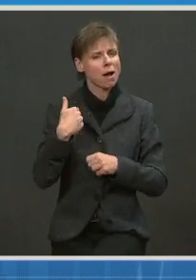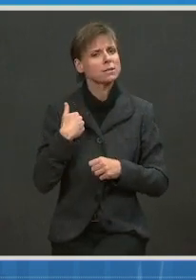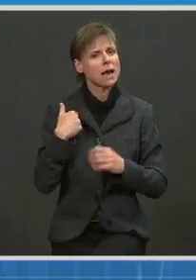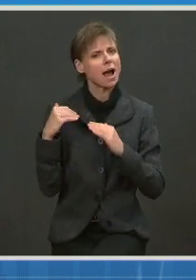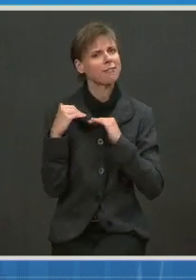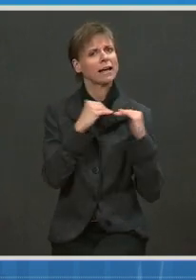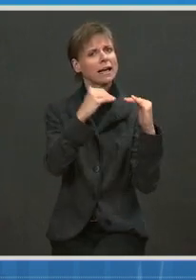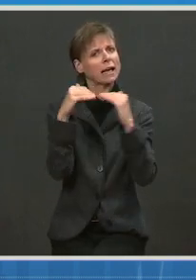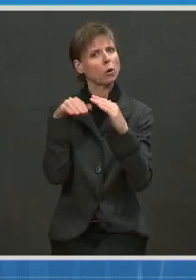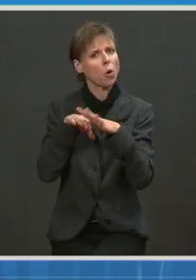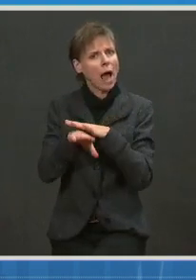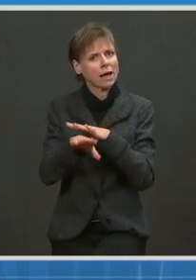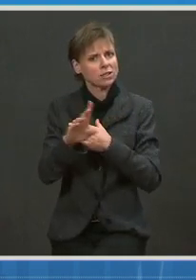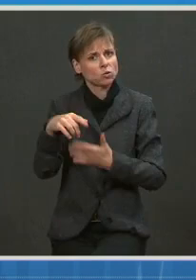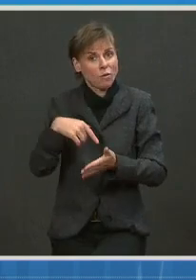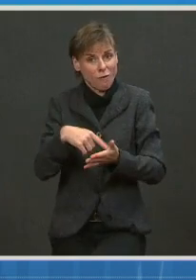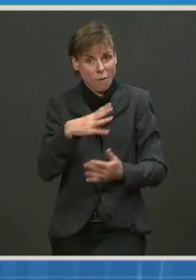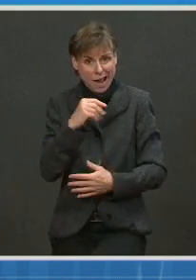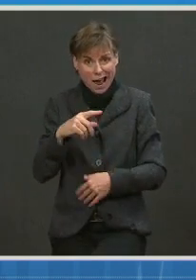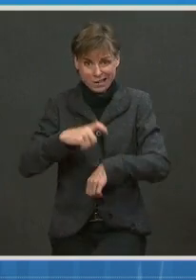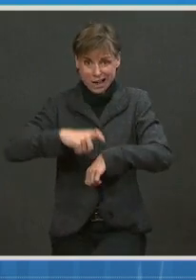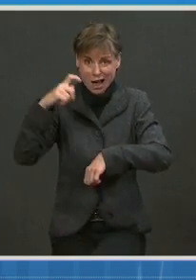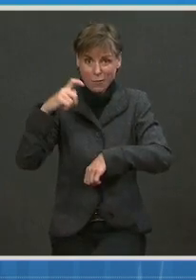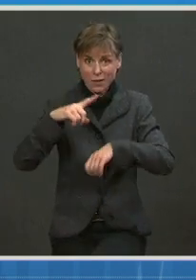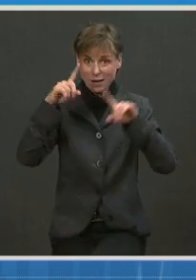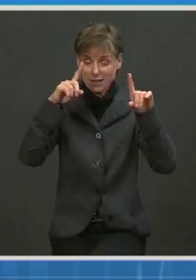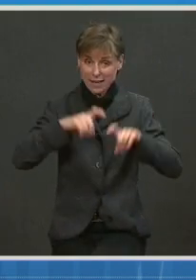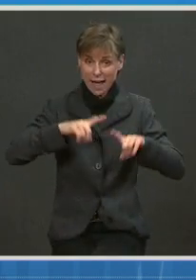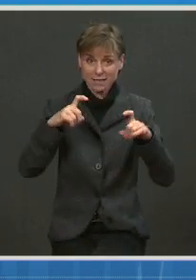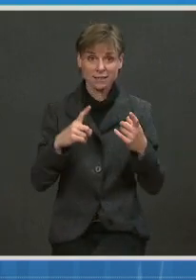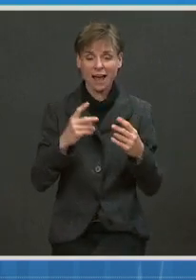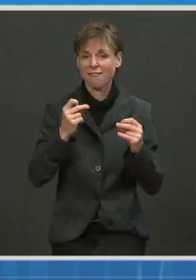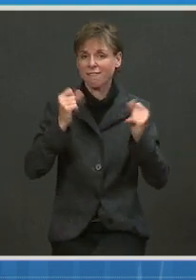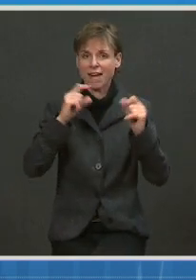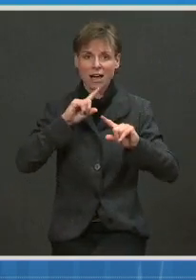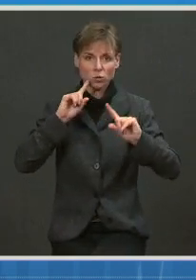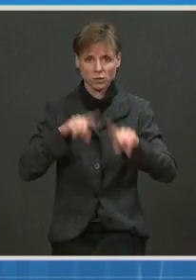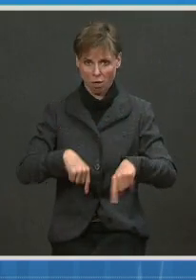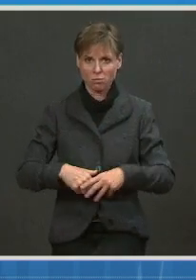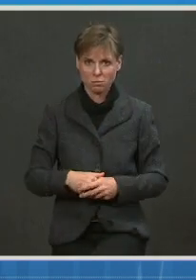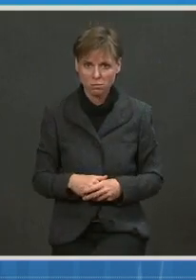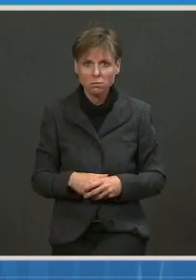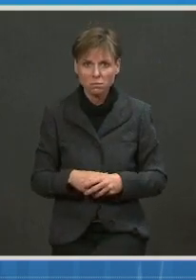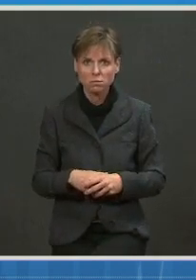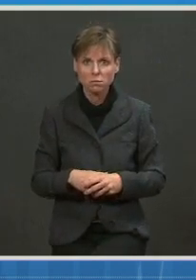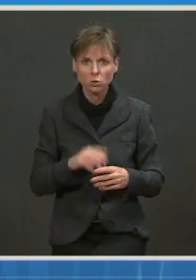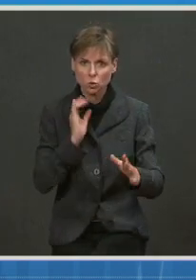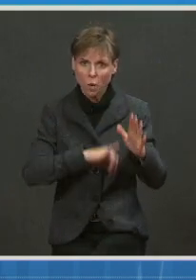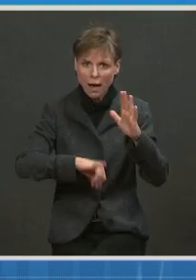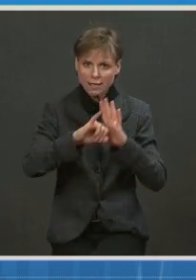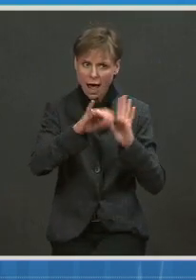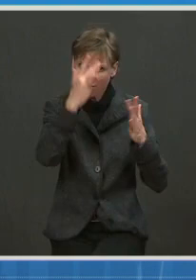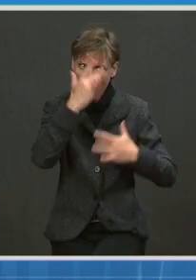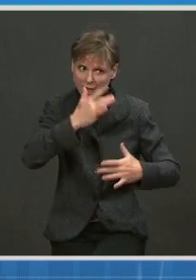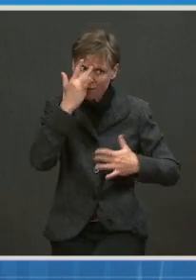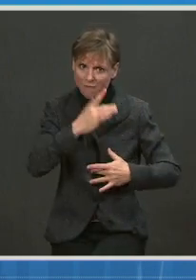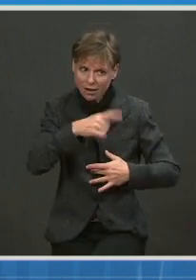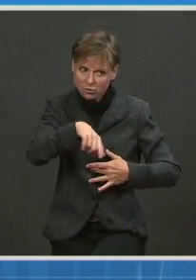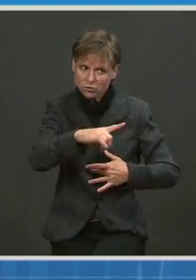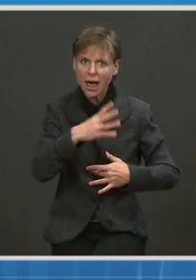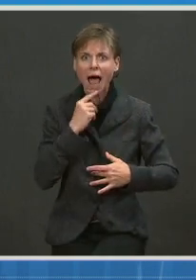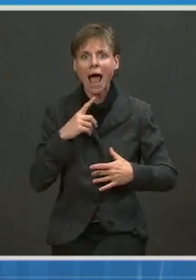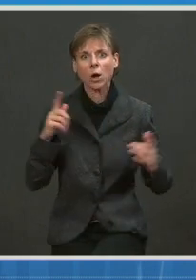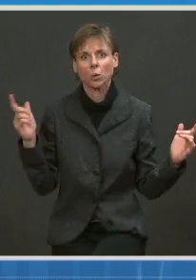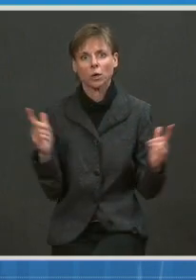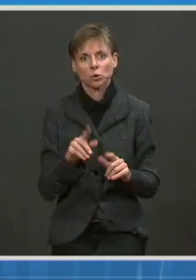and timely testing with fast turnaround time for results to identify infections and reduce community spread.